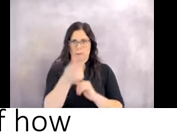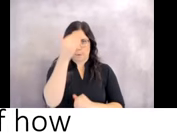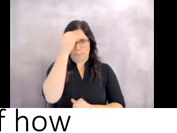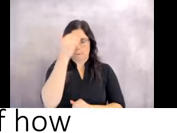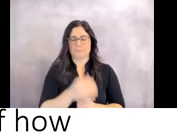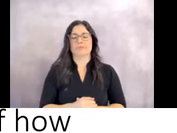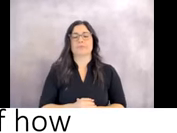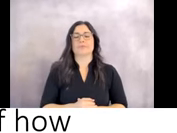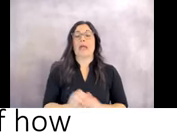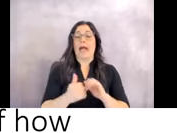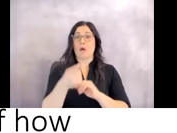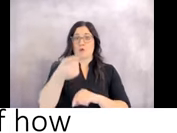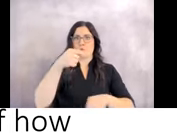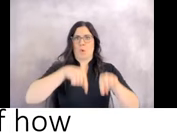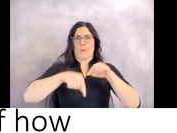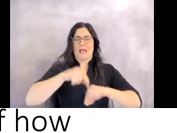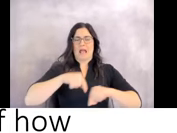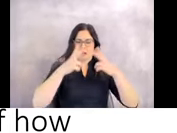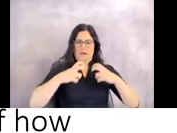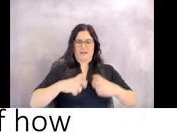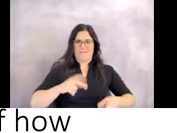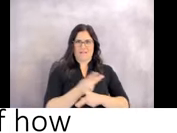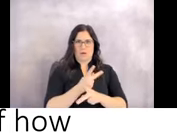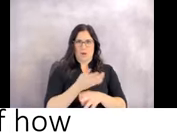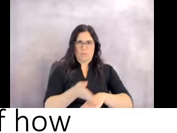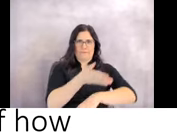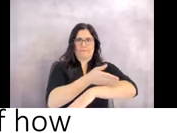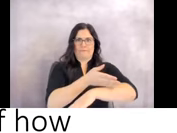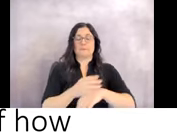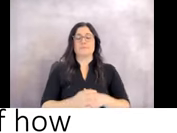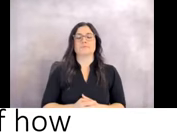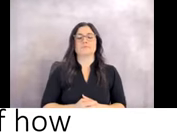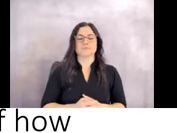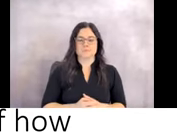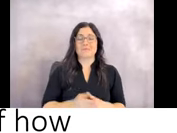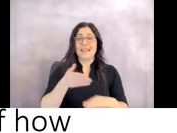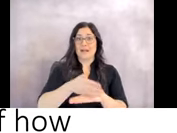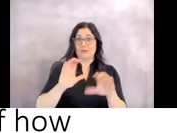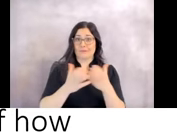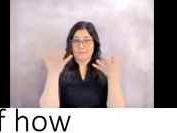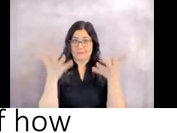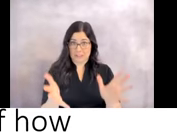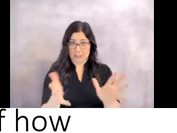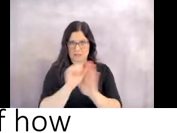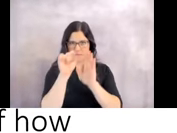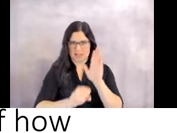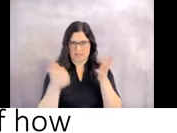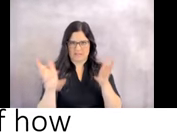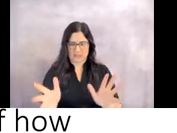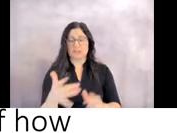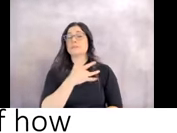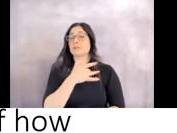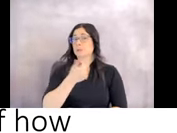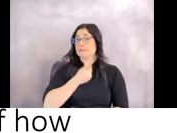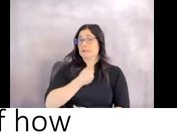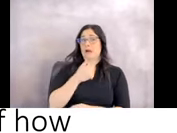And then how do you go back and how do you measure that? Because after each class, I have a little document that